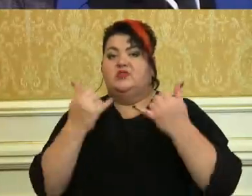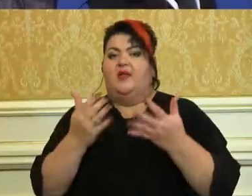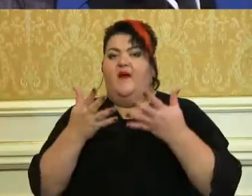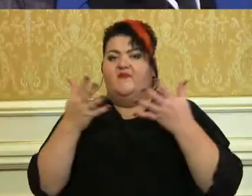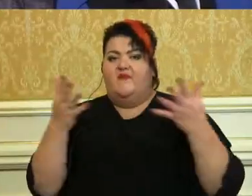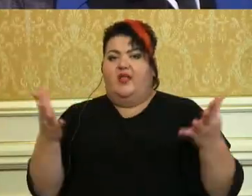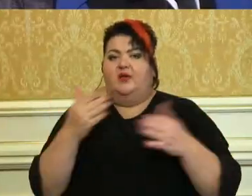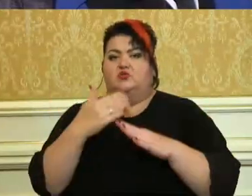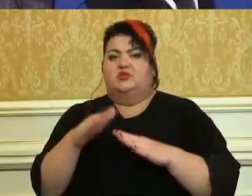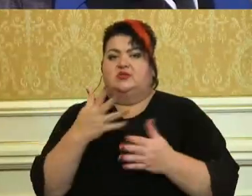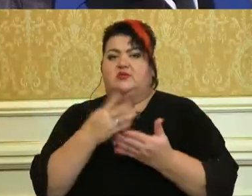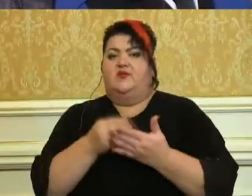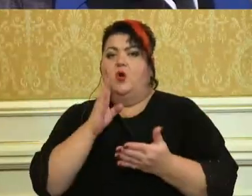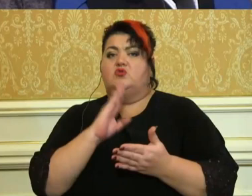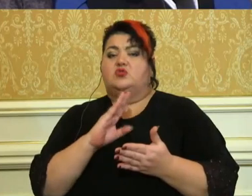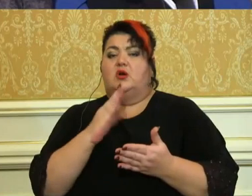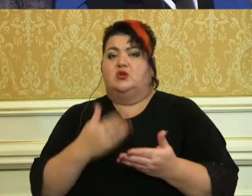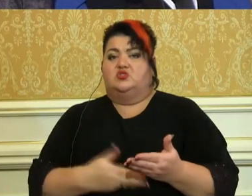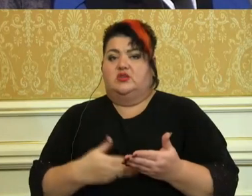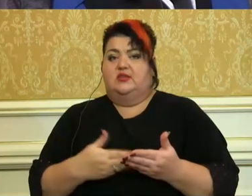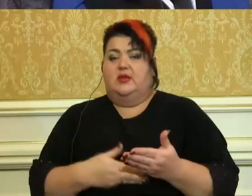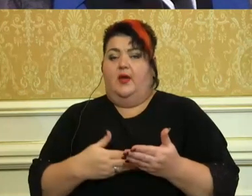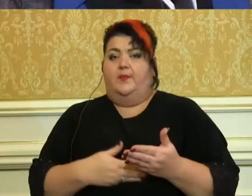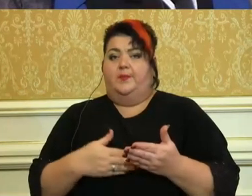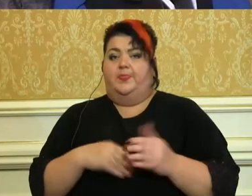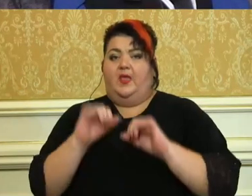different way. So Mrs. Gerashenko, Irina,